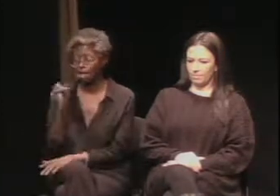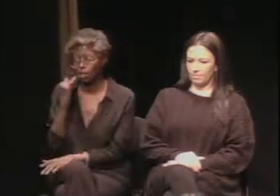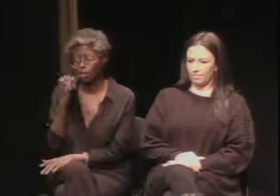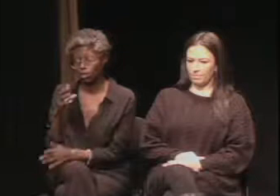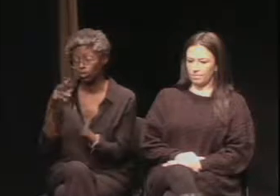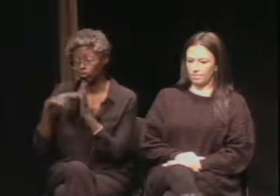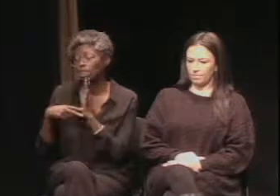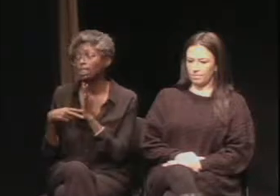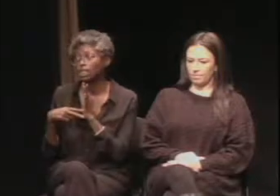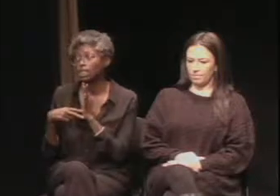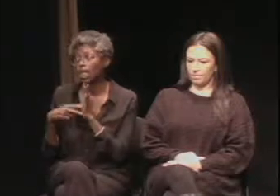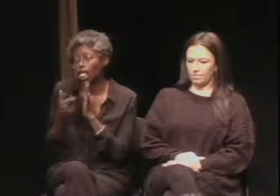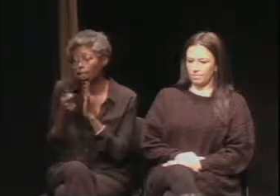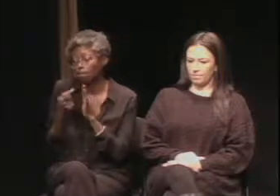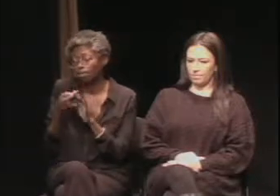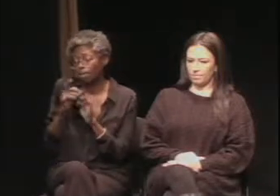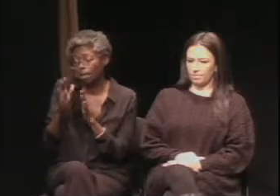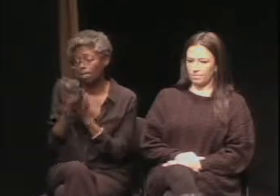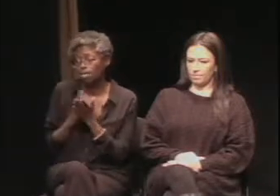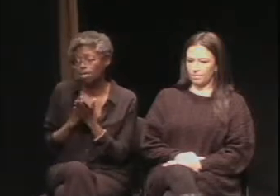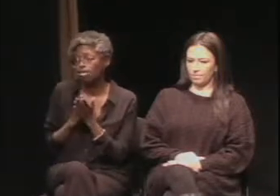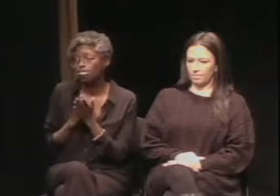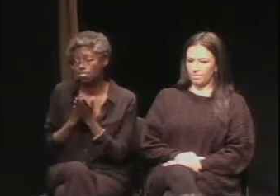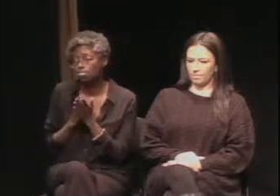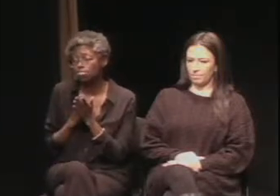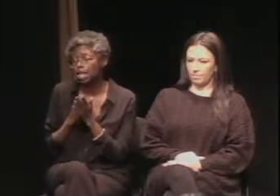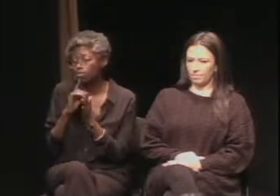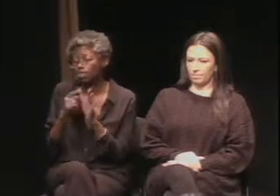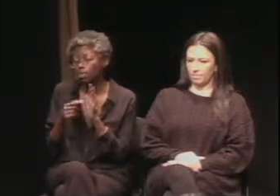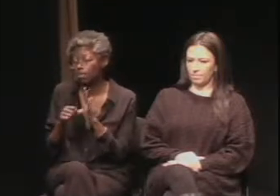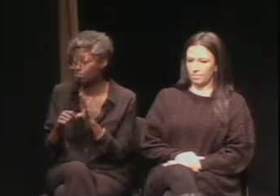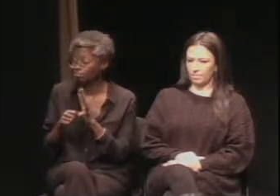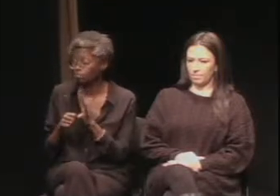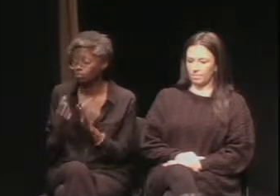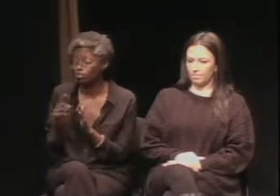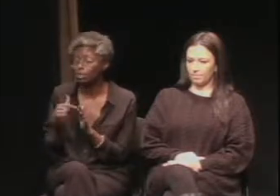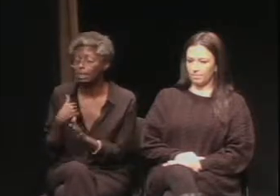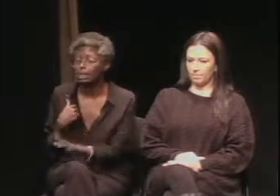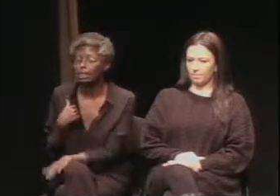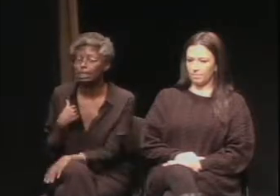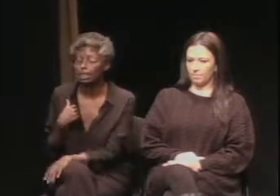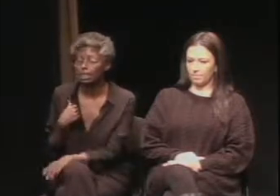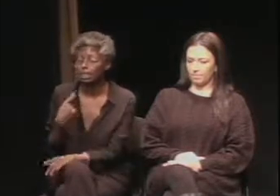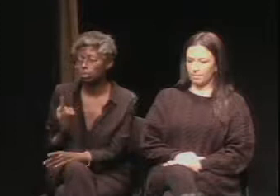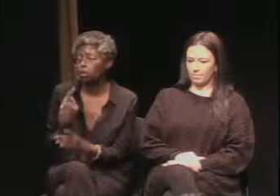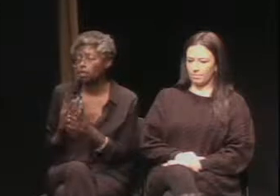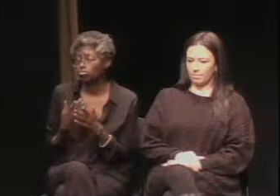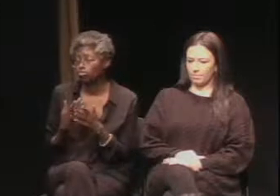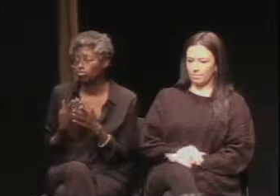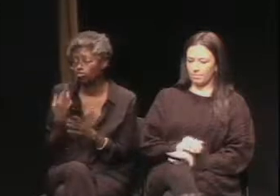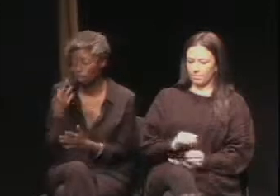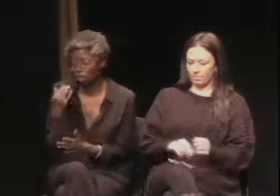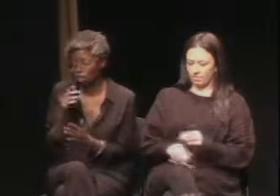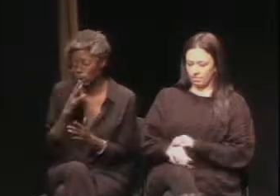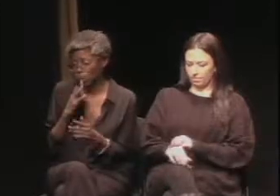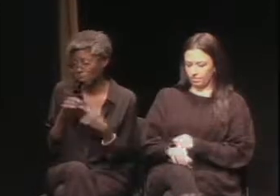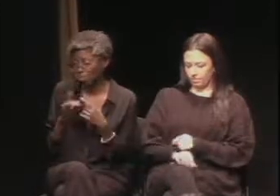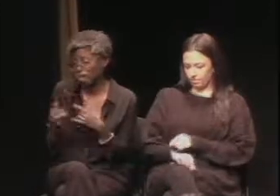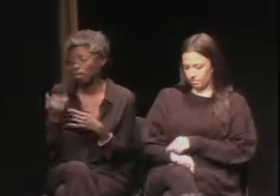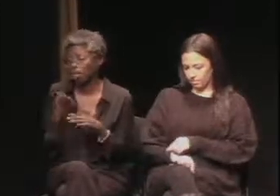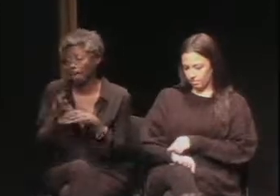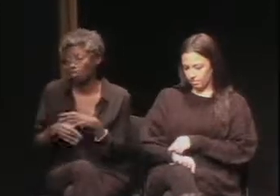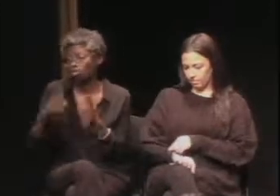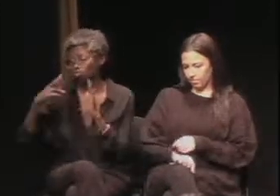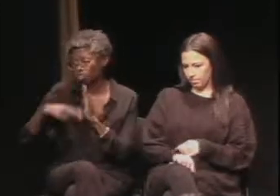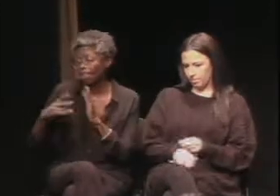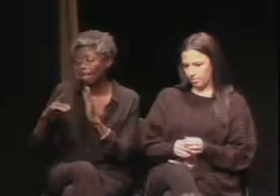read a little bit from that. And that really stood out to me for many reasons that we can talk about after you start reading.